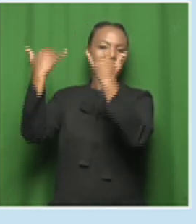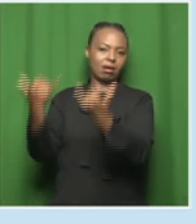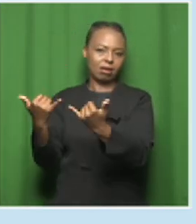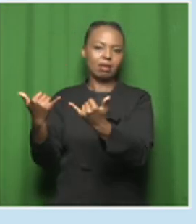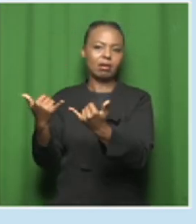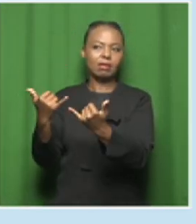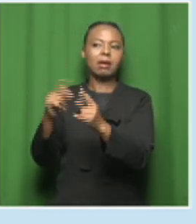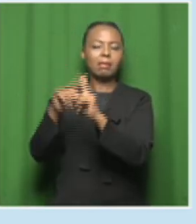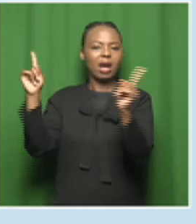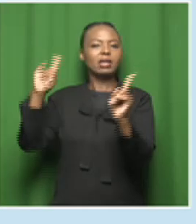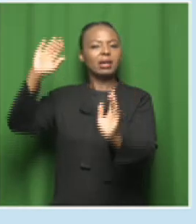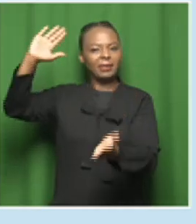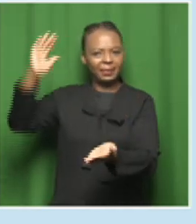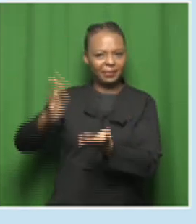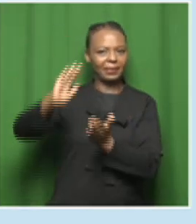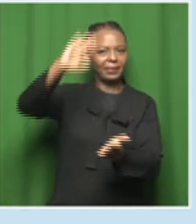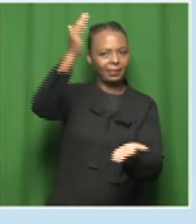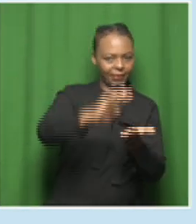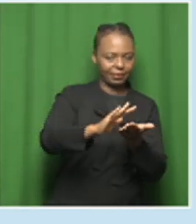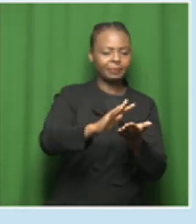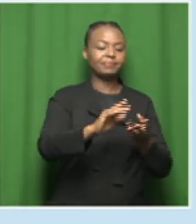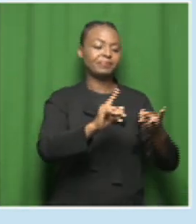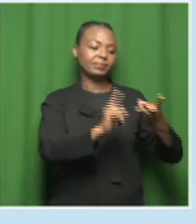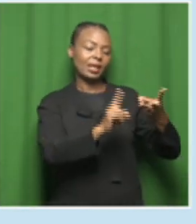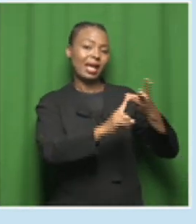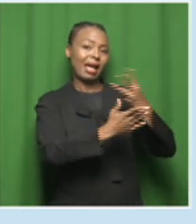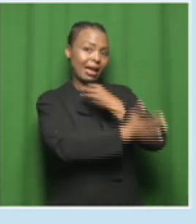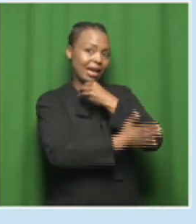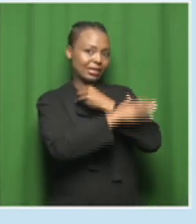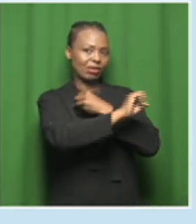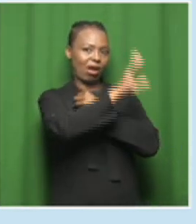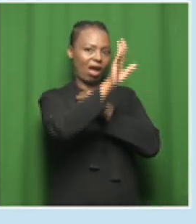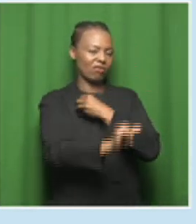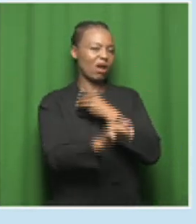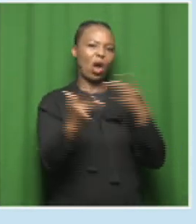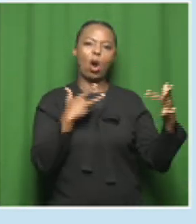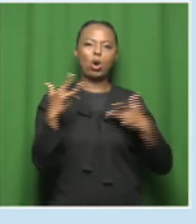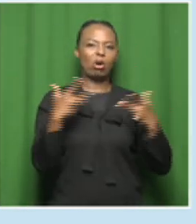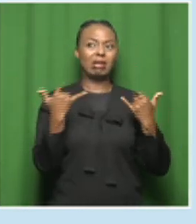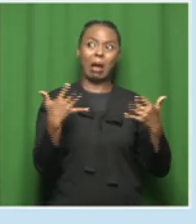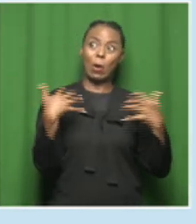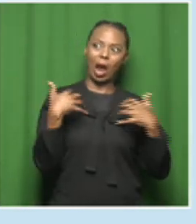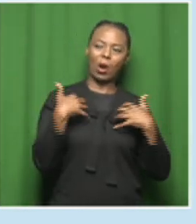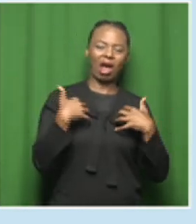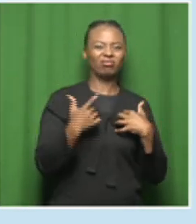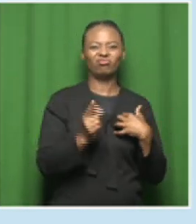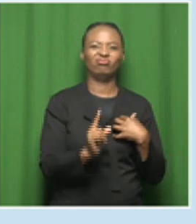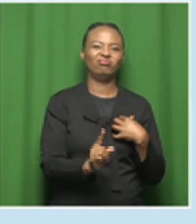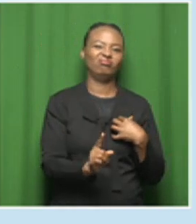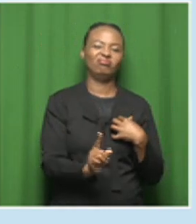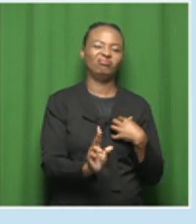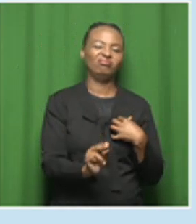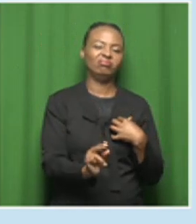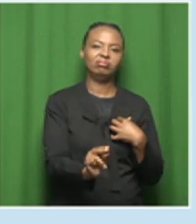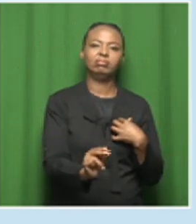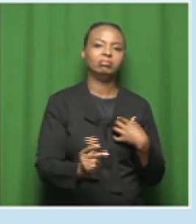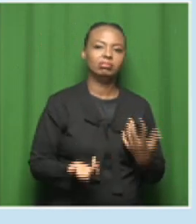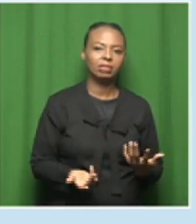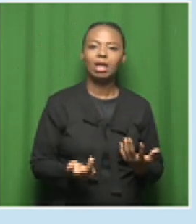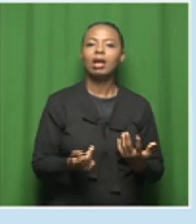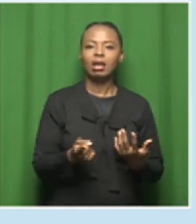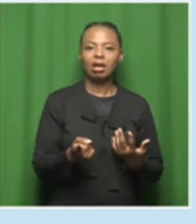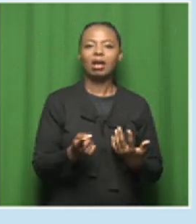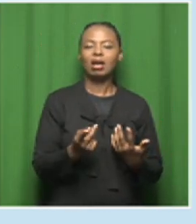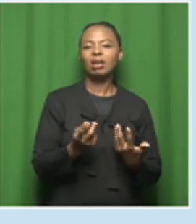down. For South Africa, there is no reason to concern at the moment. Yeah, we have seen this